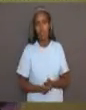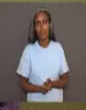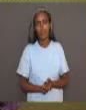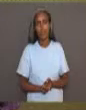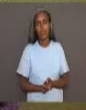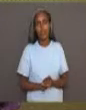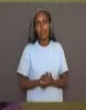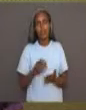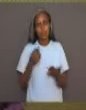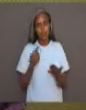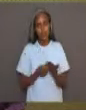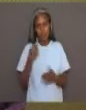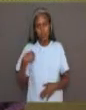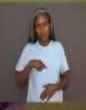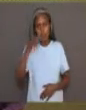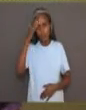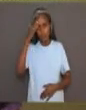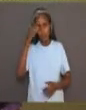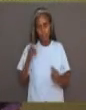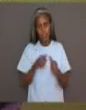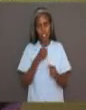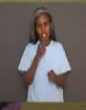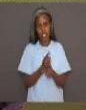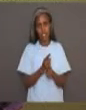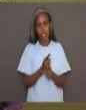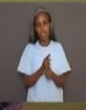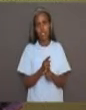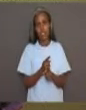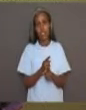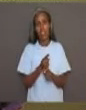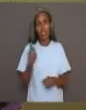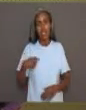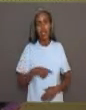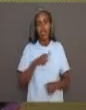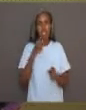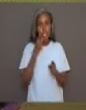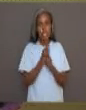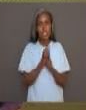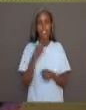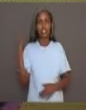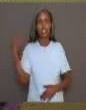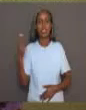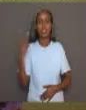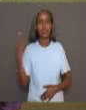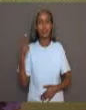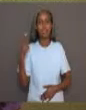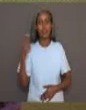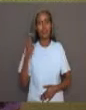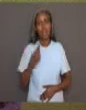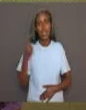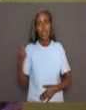Yet, unless we know for certain that our assertion applies to